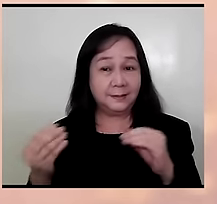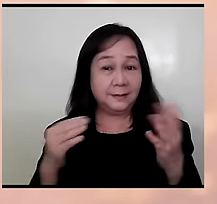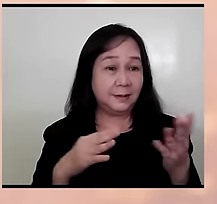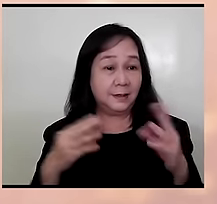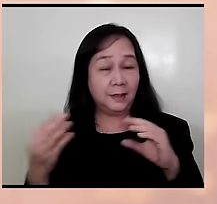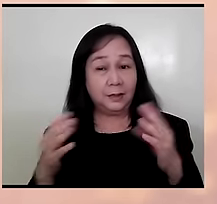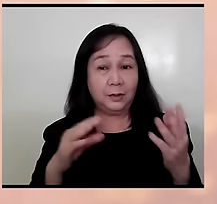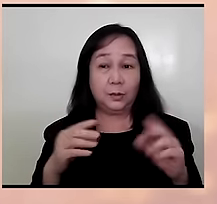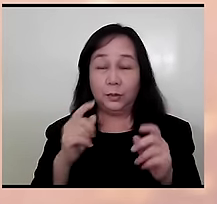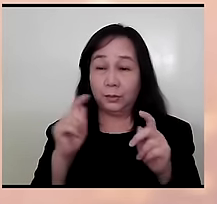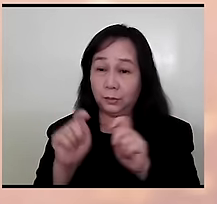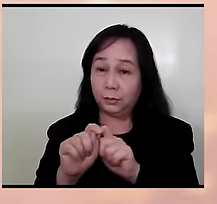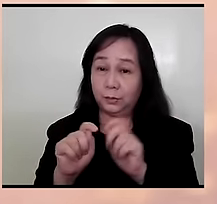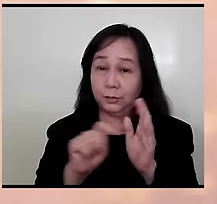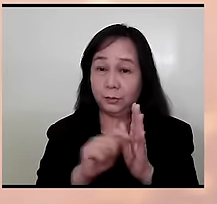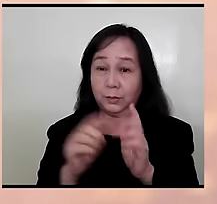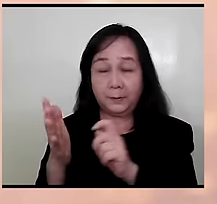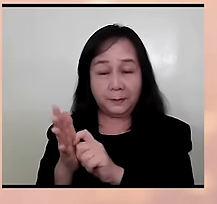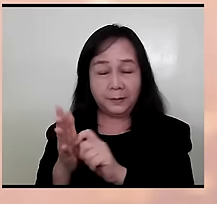was a lot of healing.